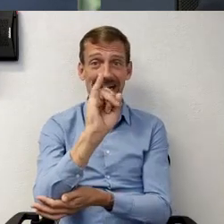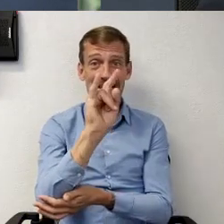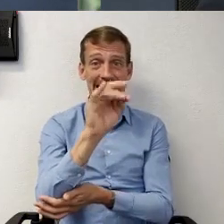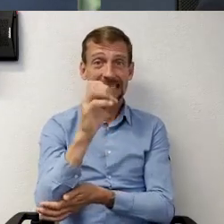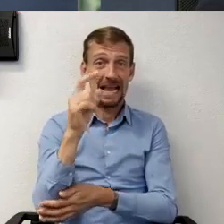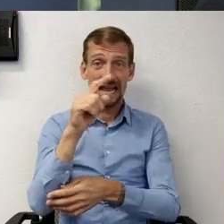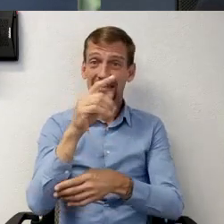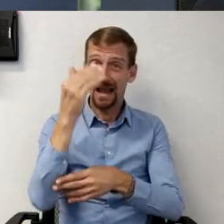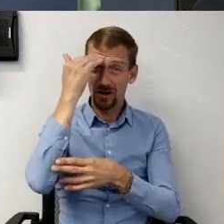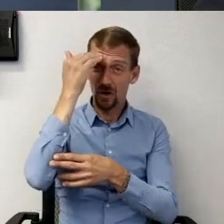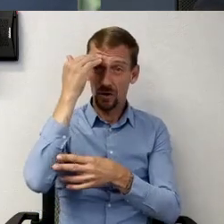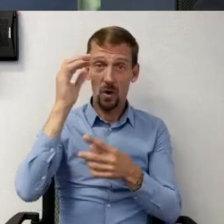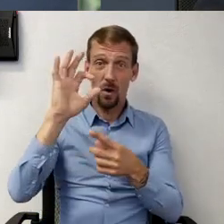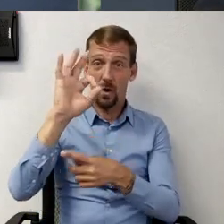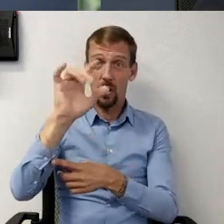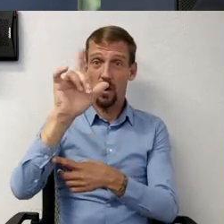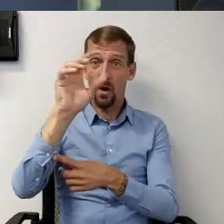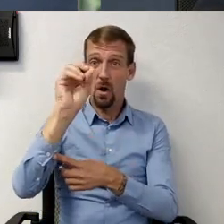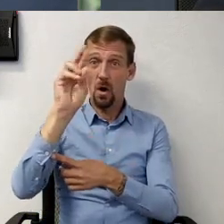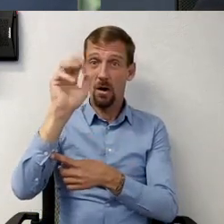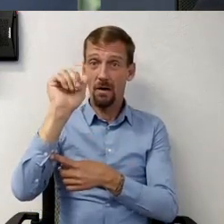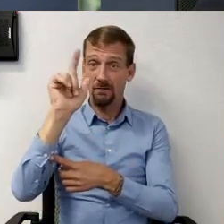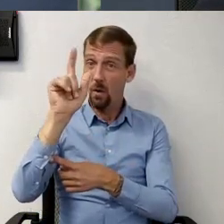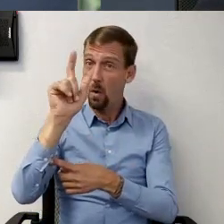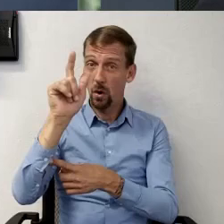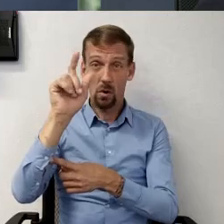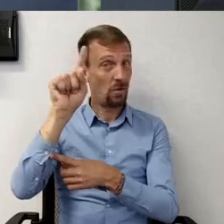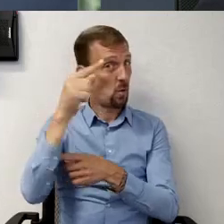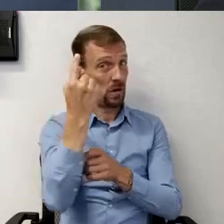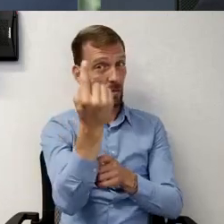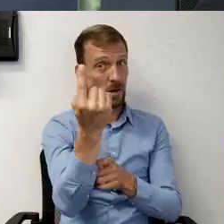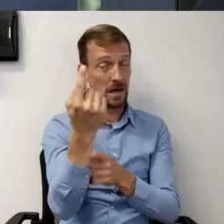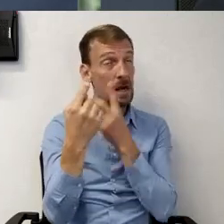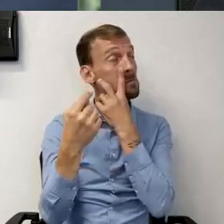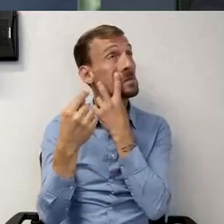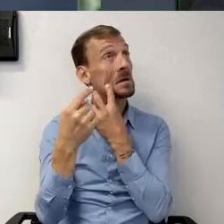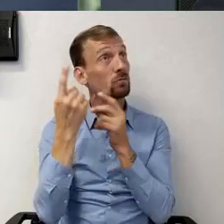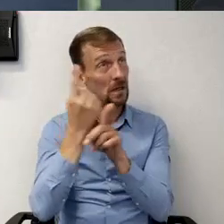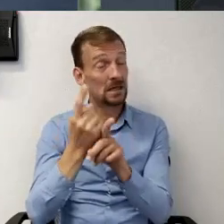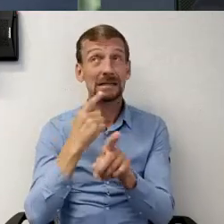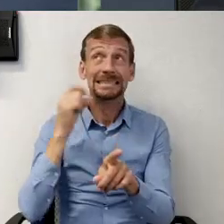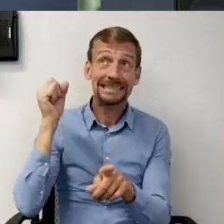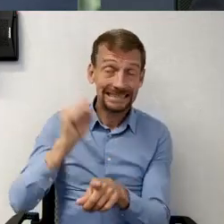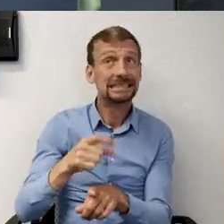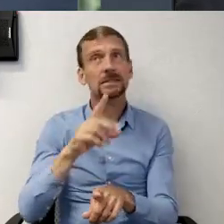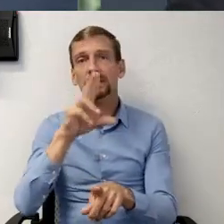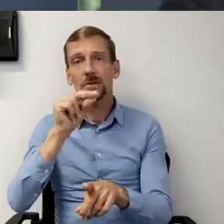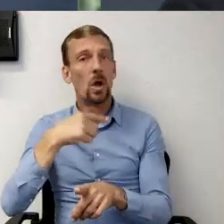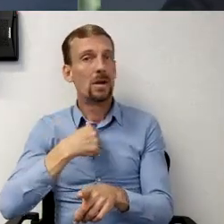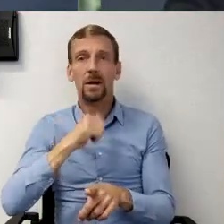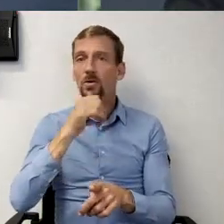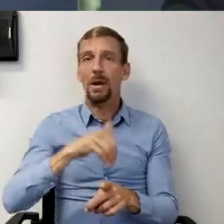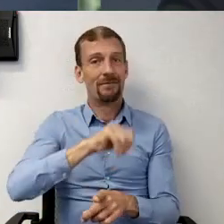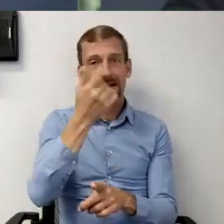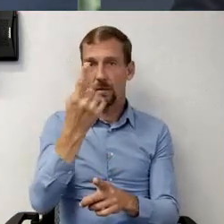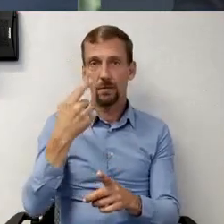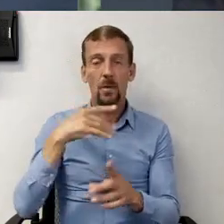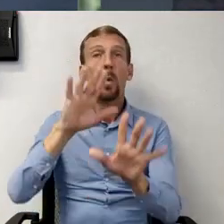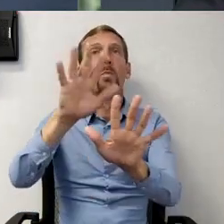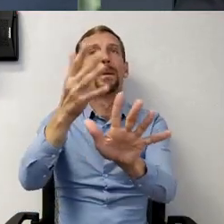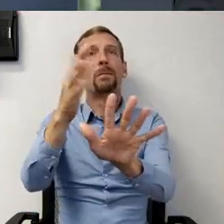Street? We have urgent care. We don't. We don't. Well, so, okay, let me take that